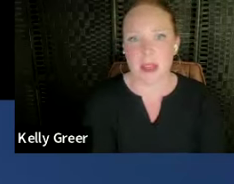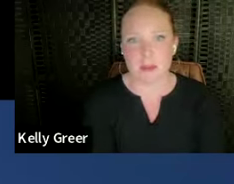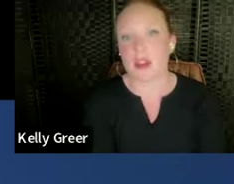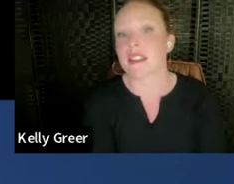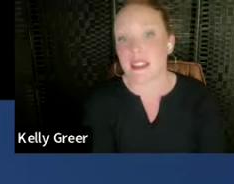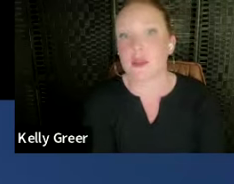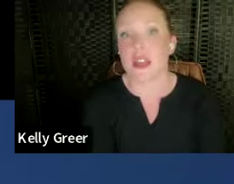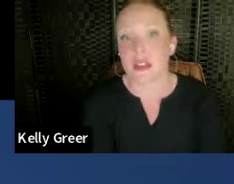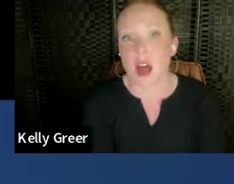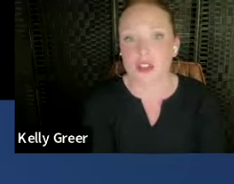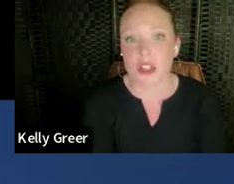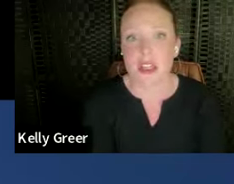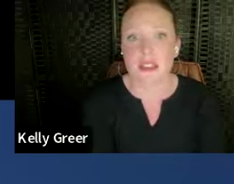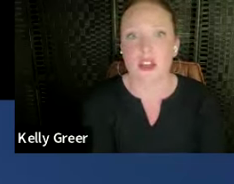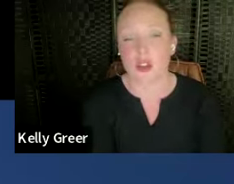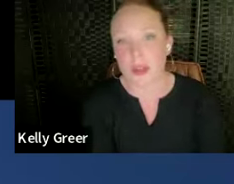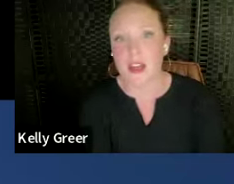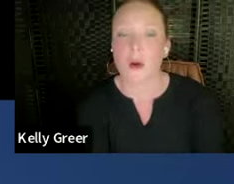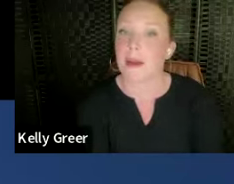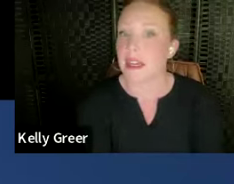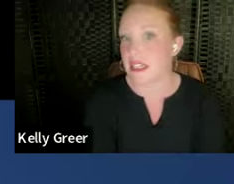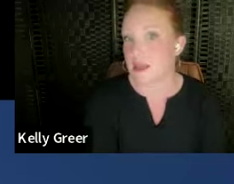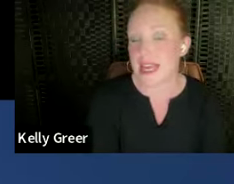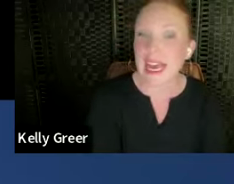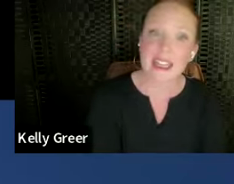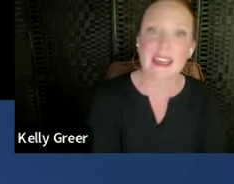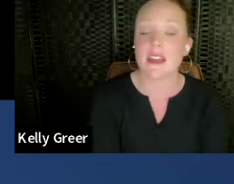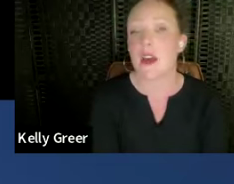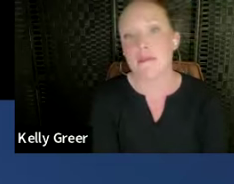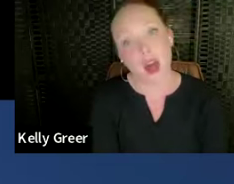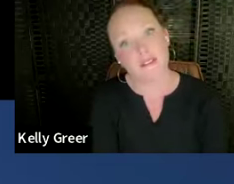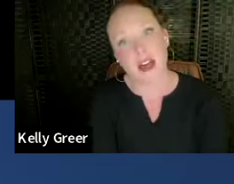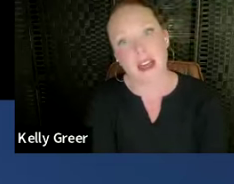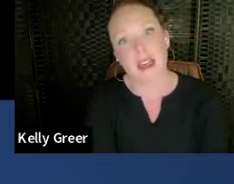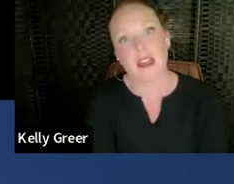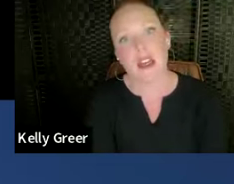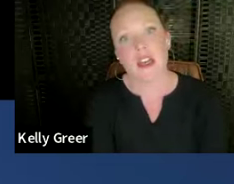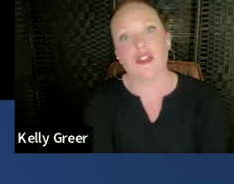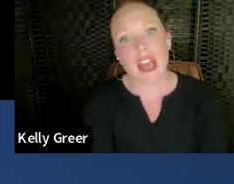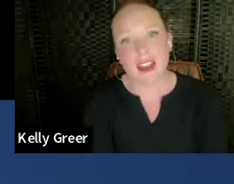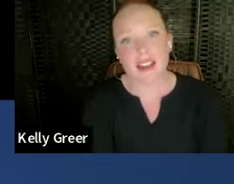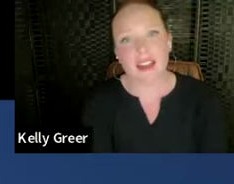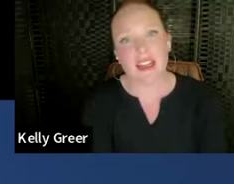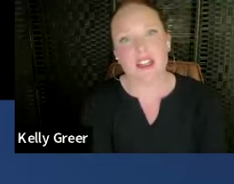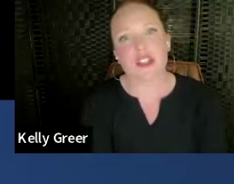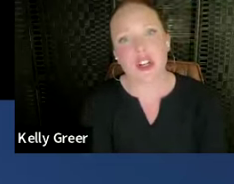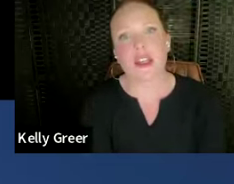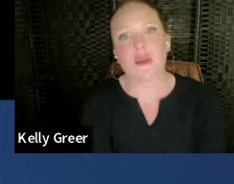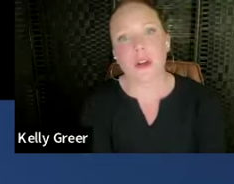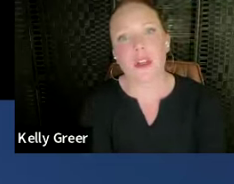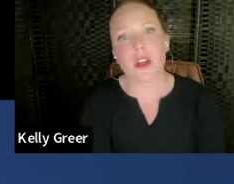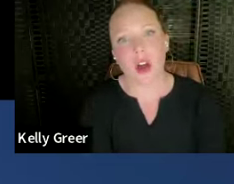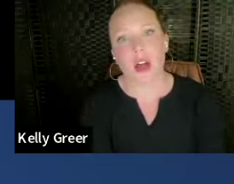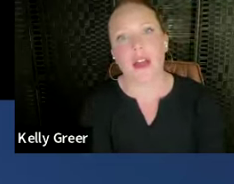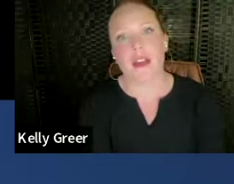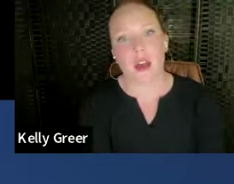of accessible technology is included, what might need to be added, modified. Jacqueline is